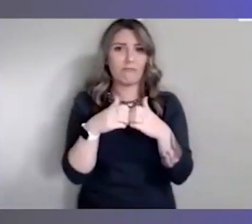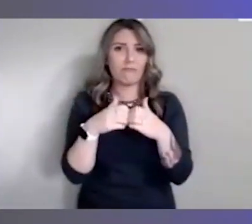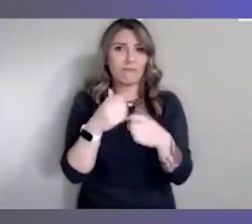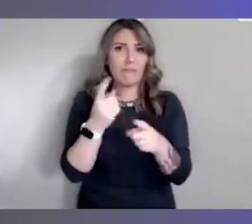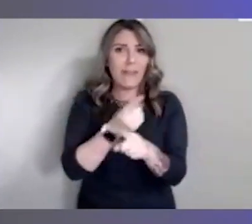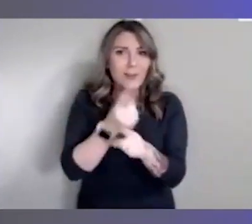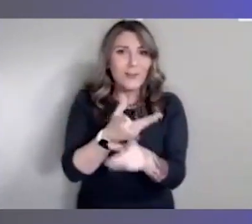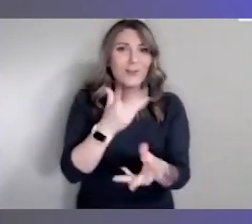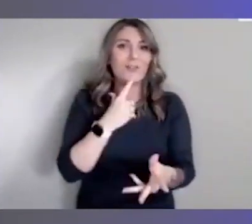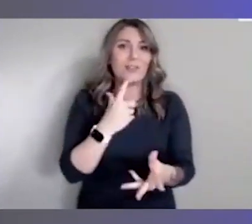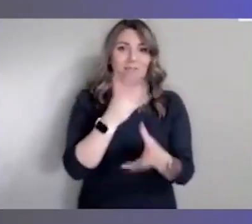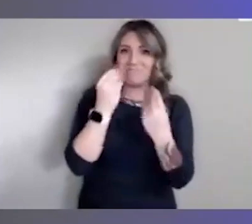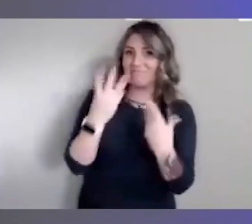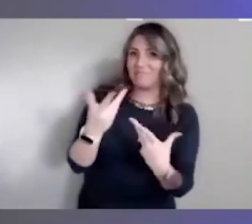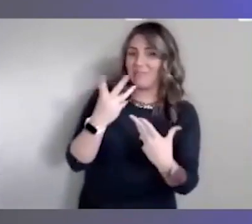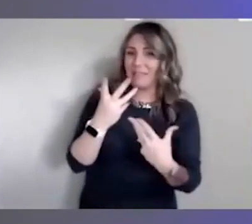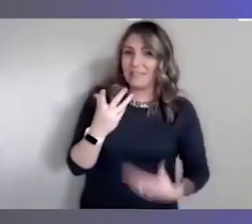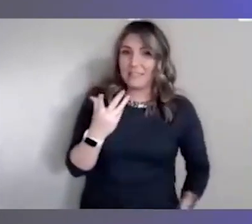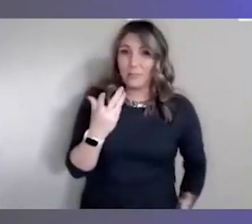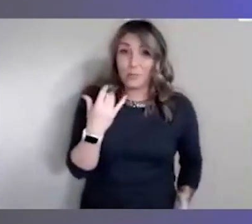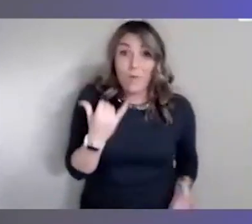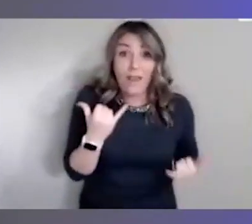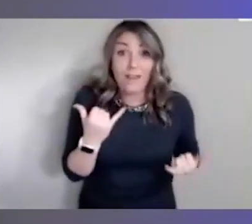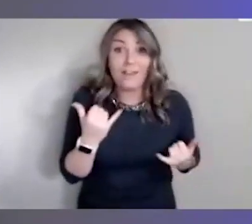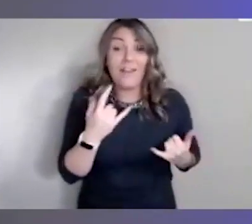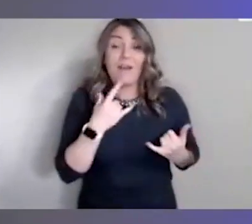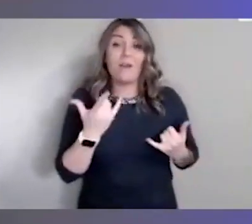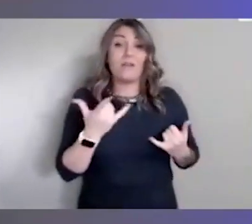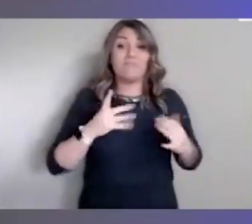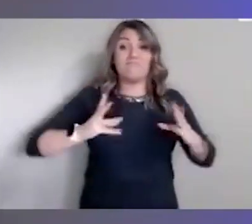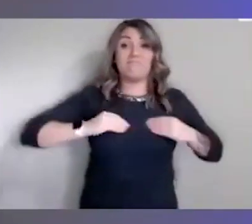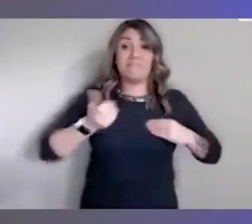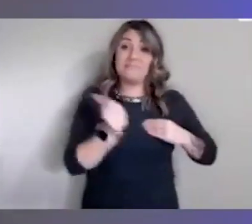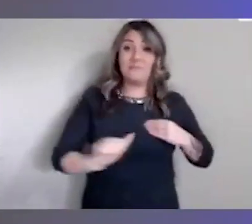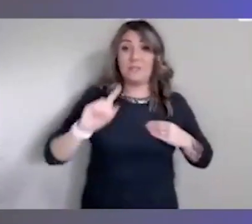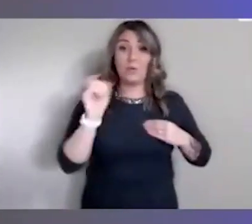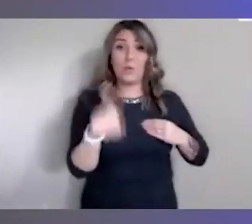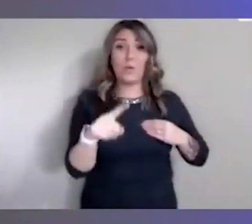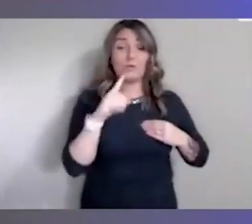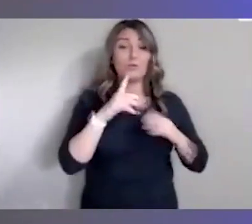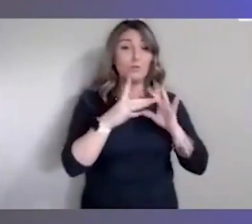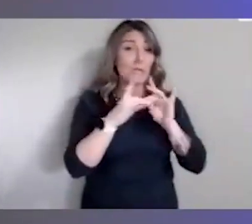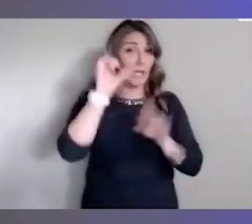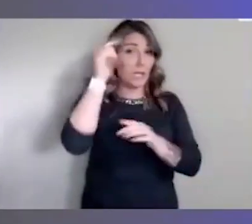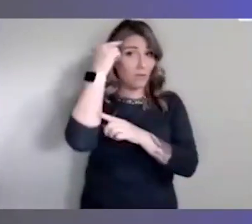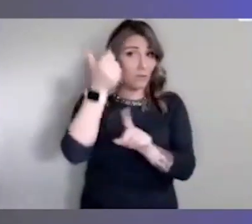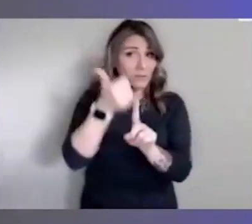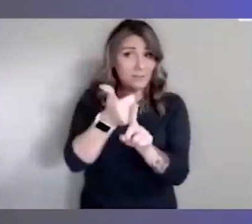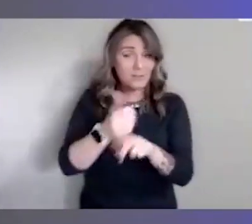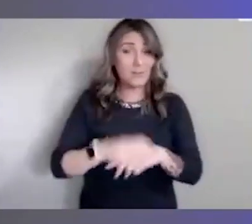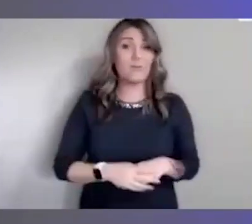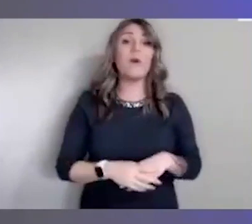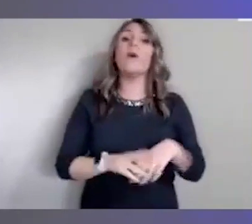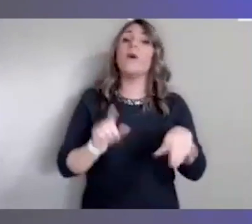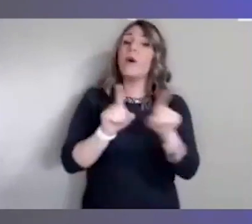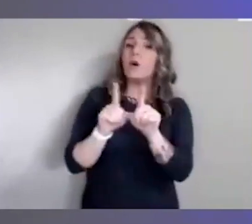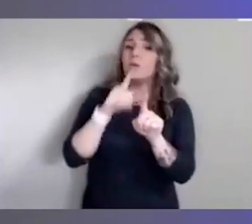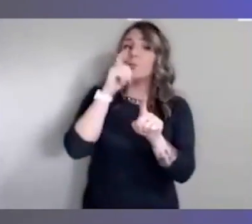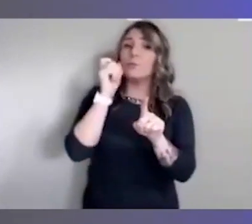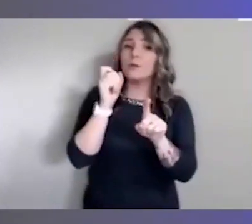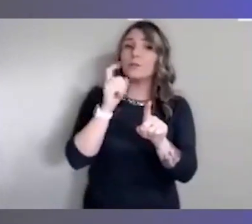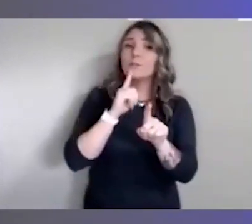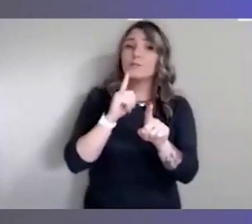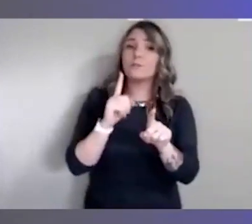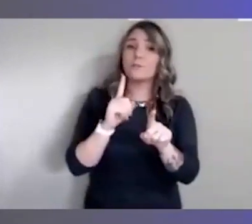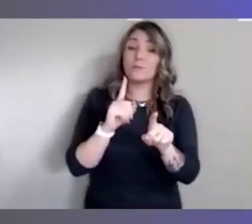right now information and take in questions about governance itself. We also, because the first spread, if you recall, in